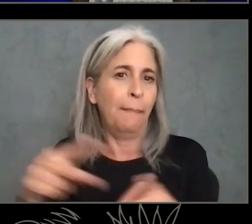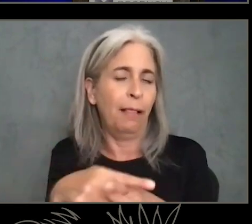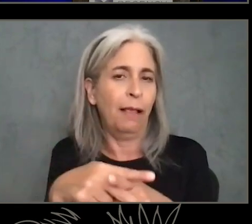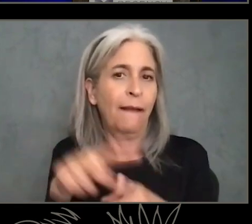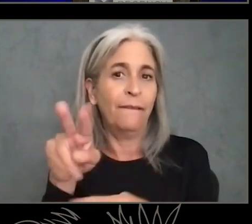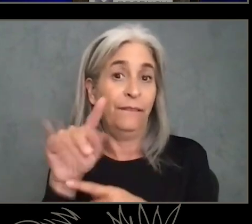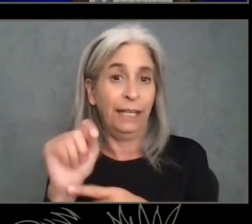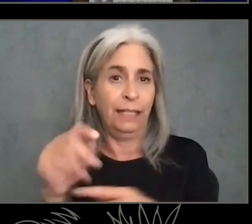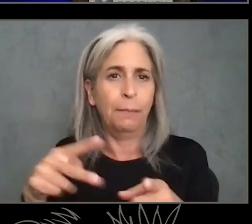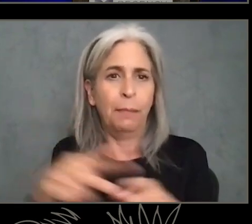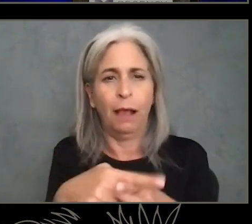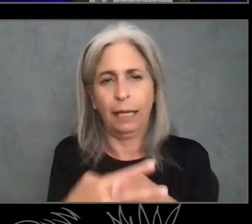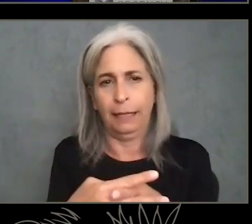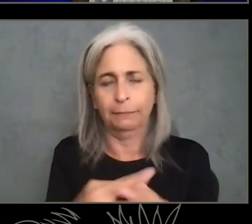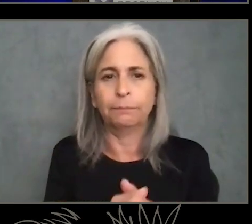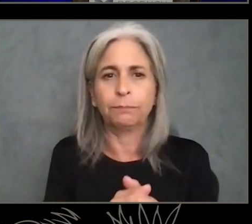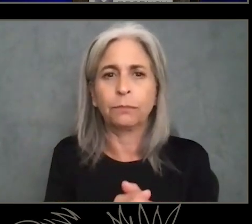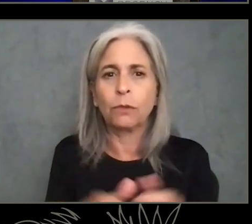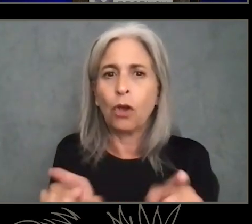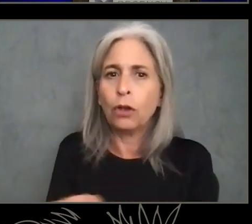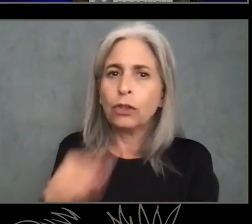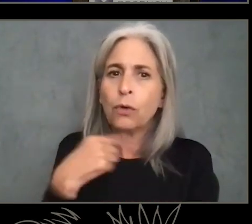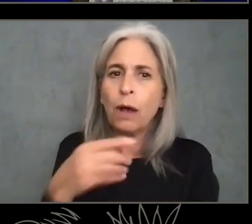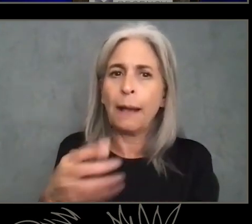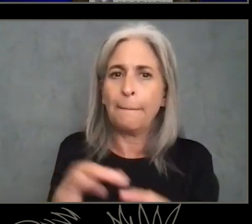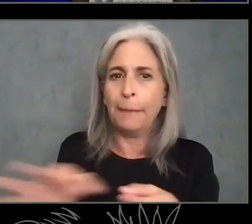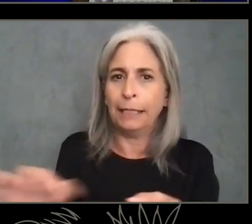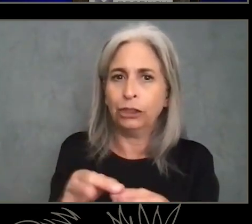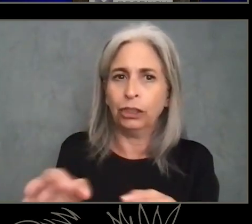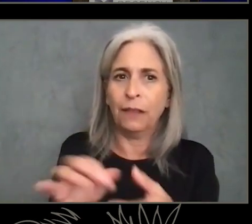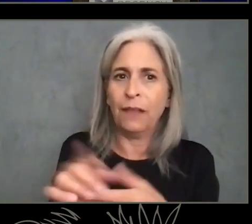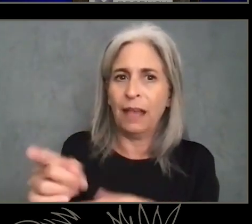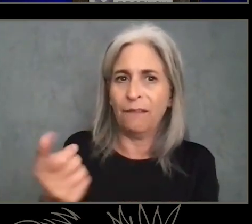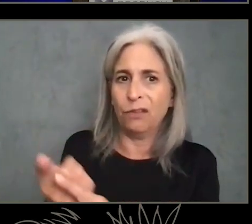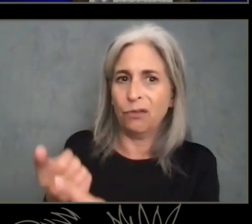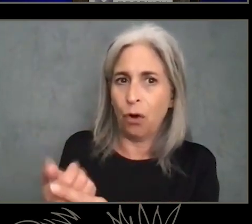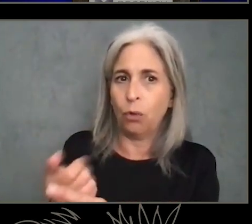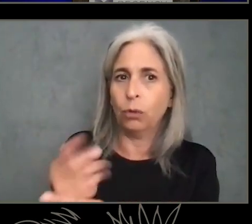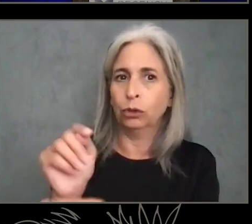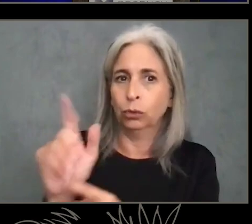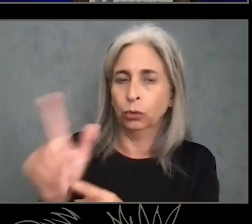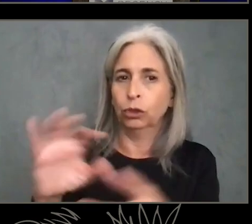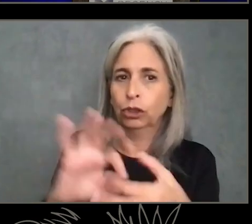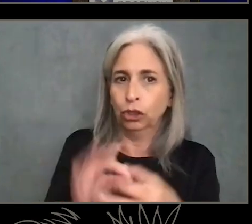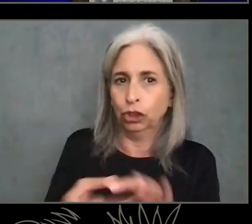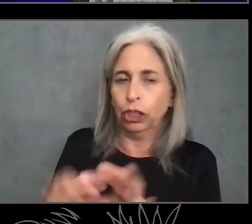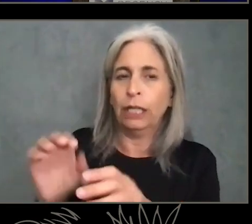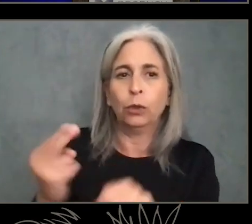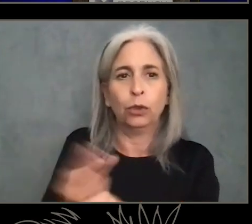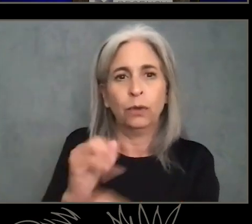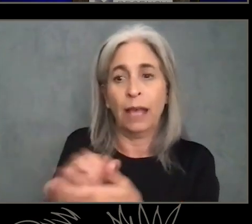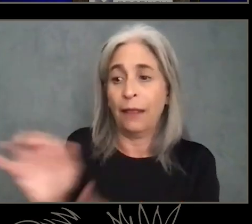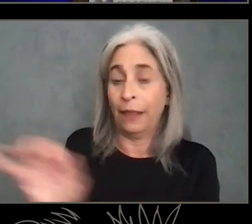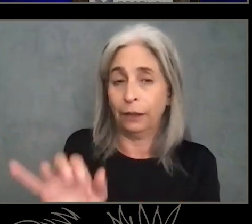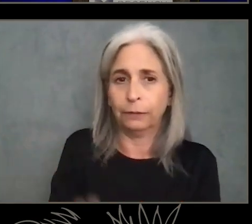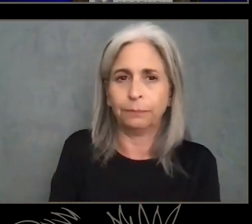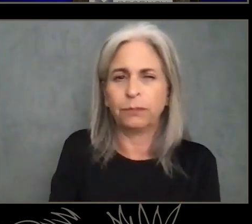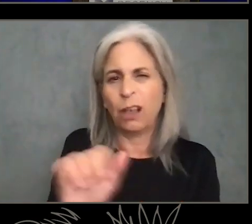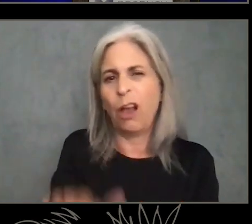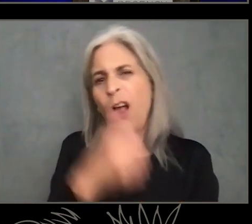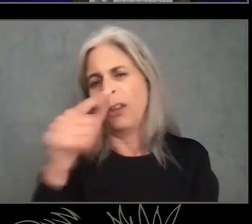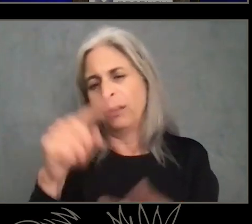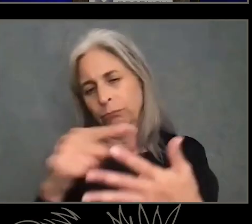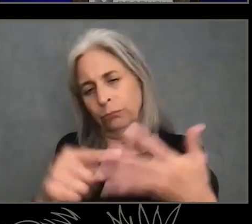mentioned TanStack, which has its own toolchain there that's taking advantage of that too. And of course, there are